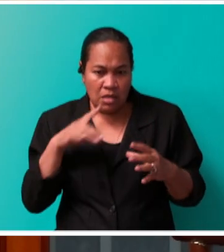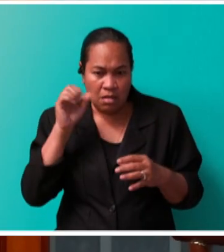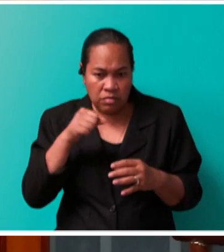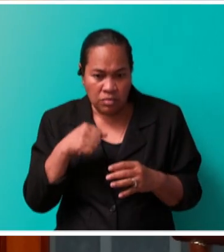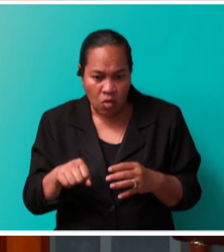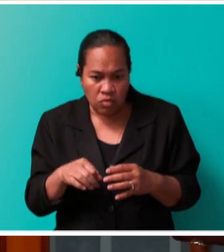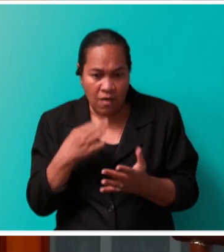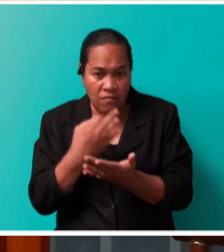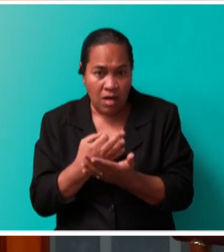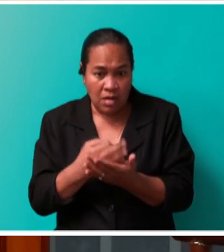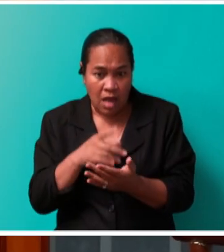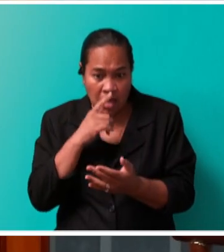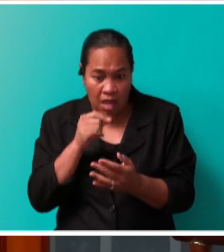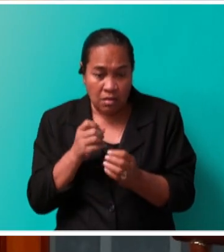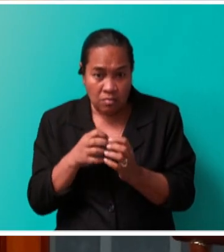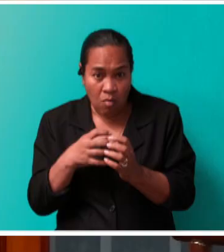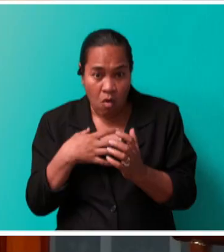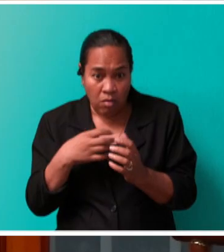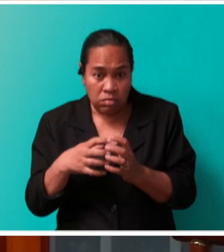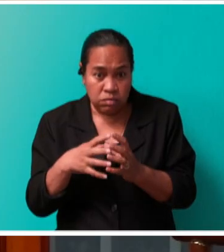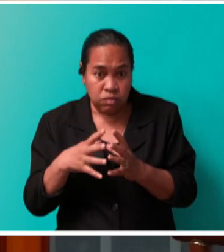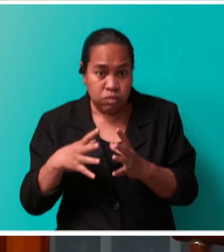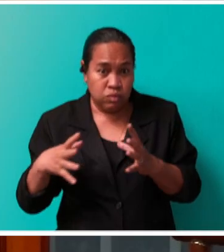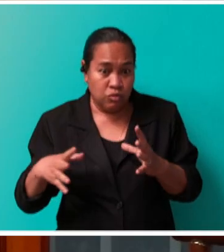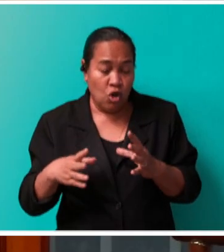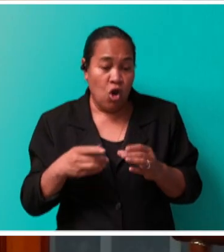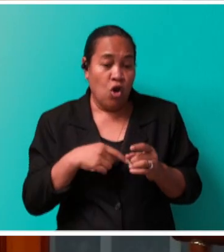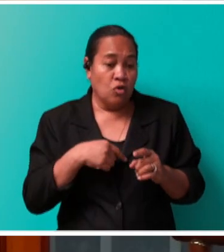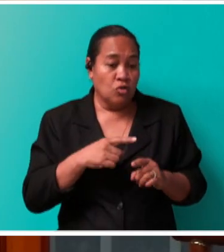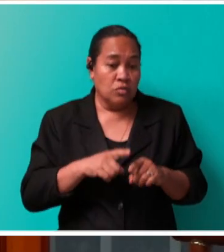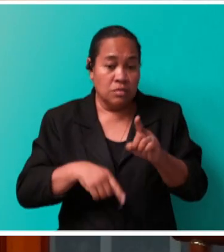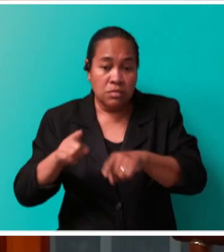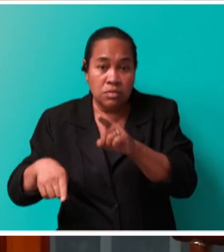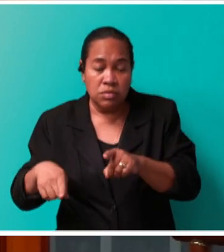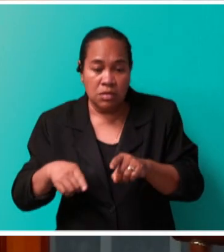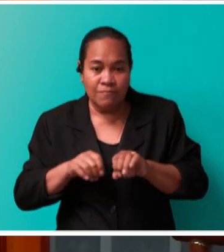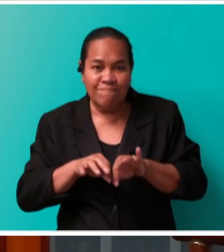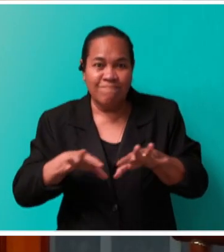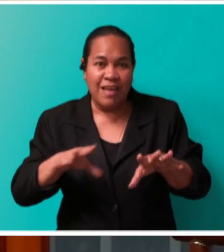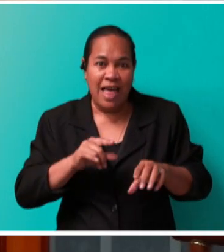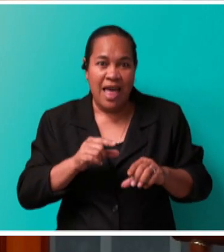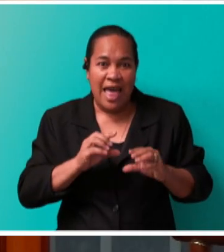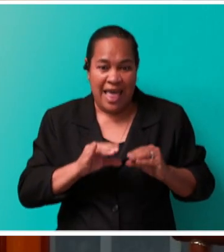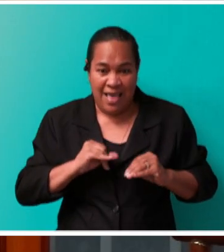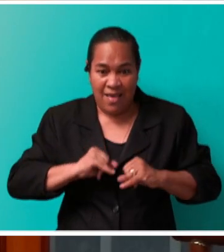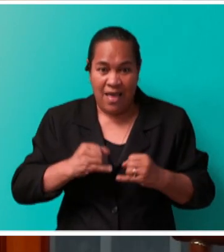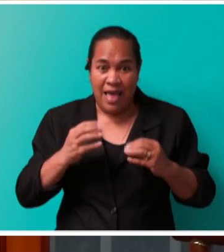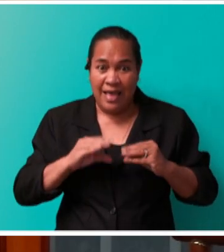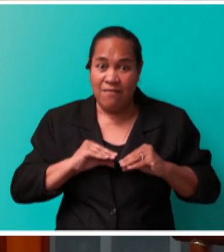fund to expand its investment universe. And the fourth is to ensure